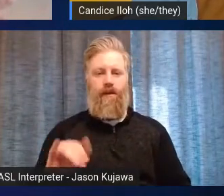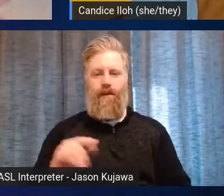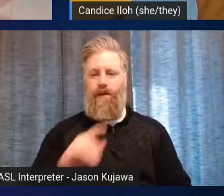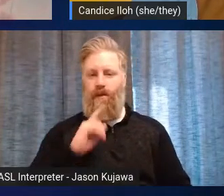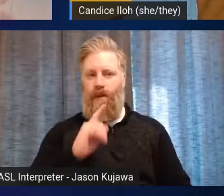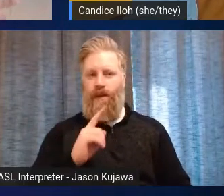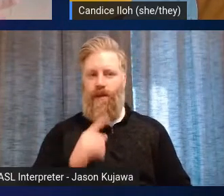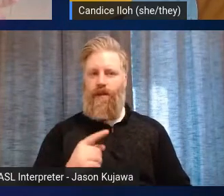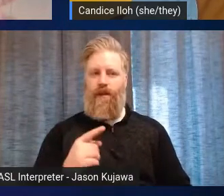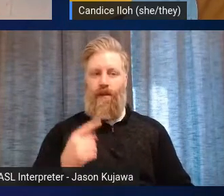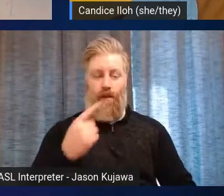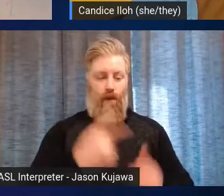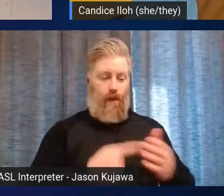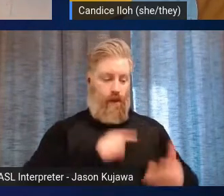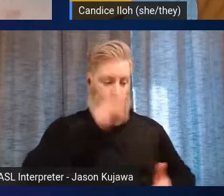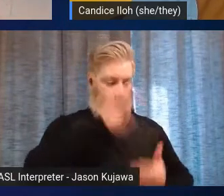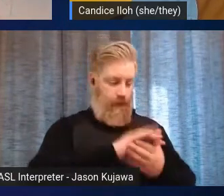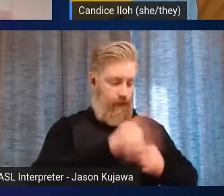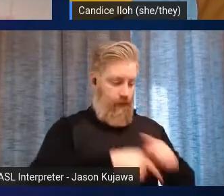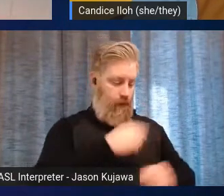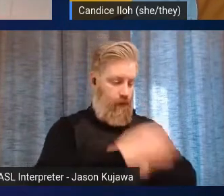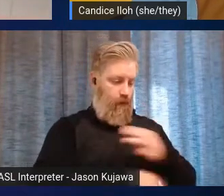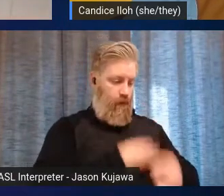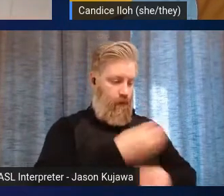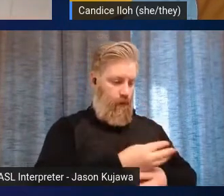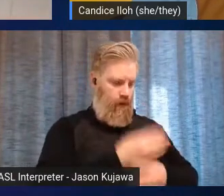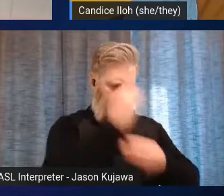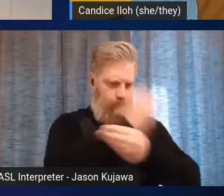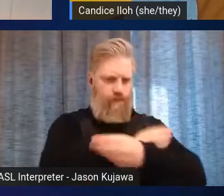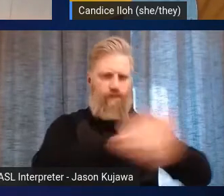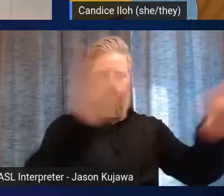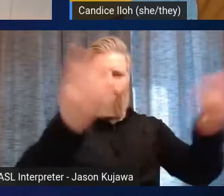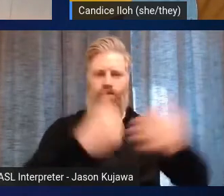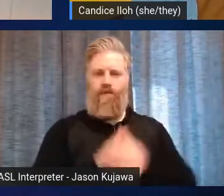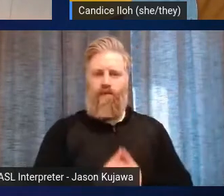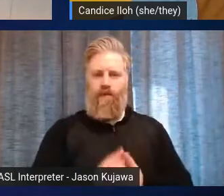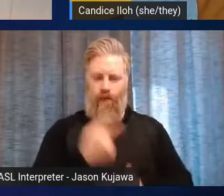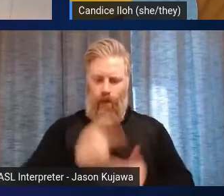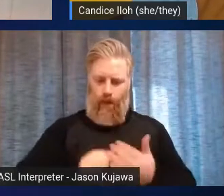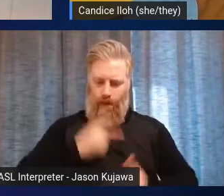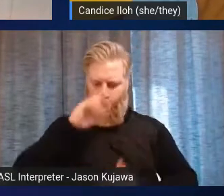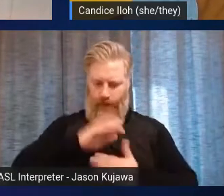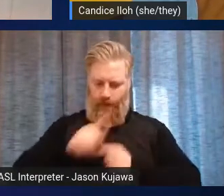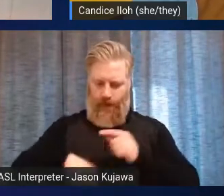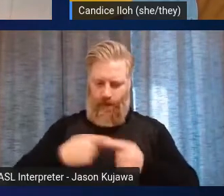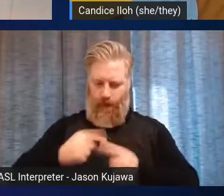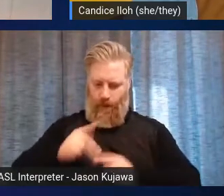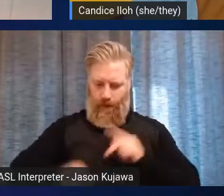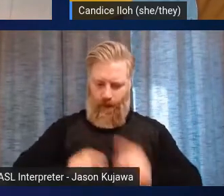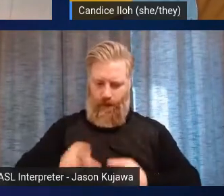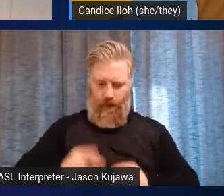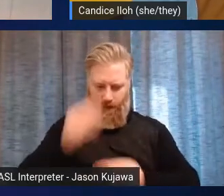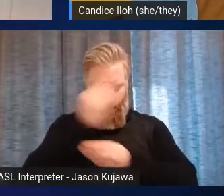saying what you believe about the world and what you believe about people. And I think that is important. Yeah.